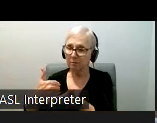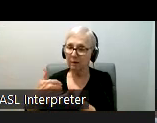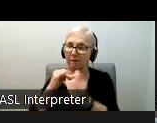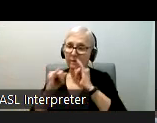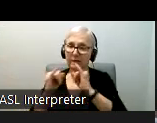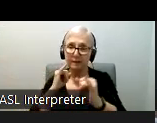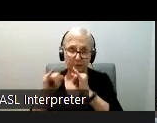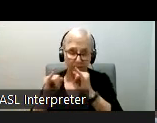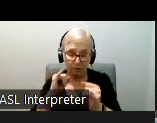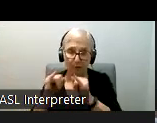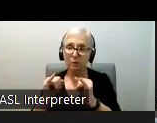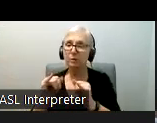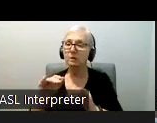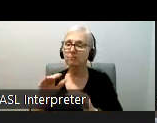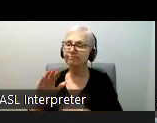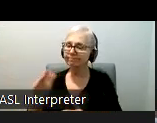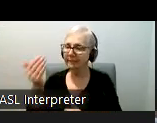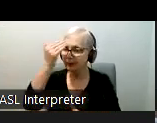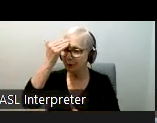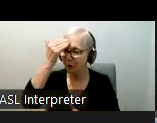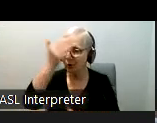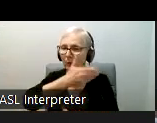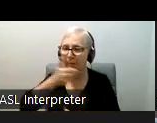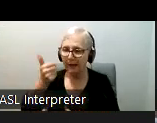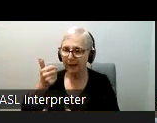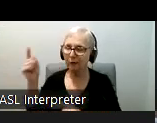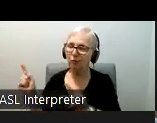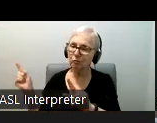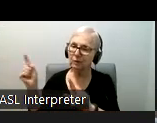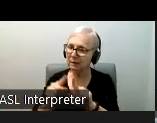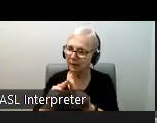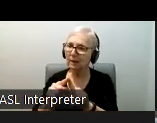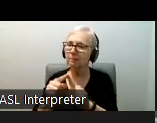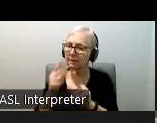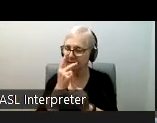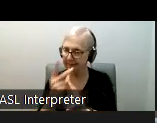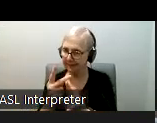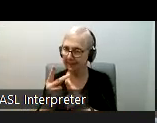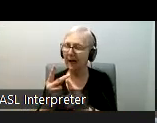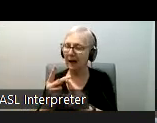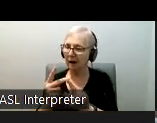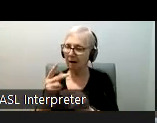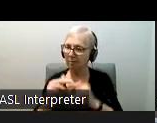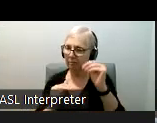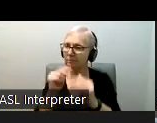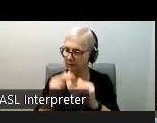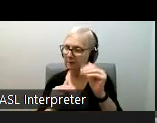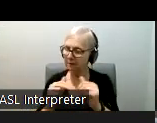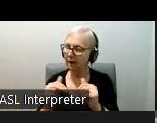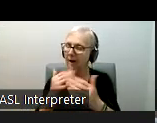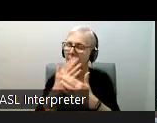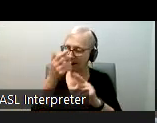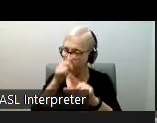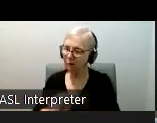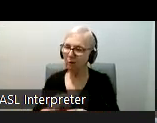interviews and just get to know you. And you did come down and see our facility, and it was great spending time with you. I agree.